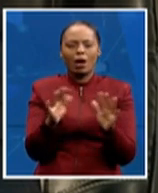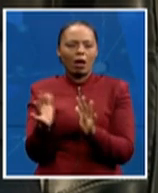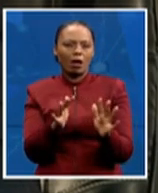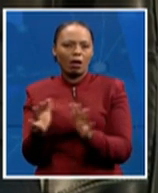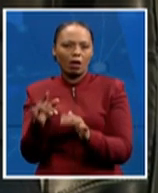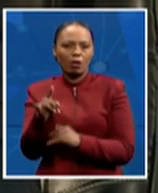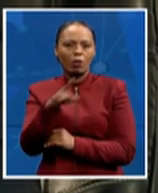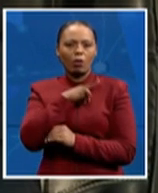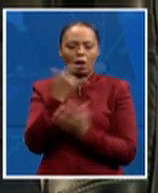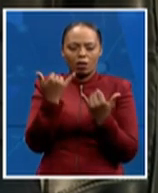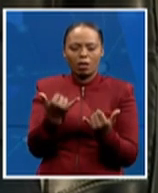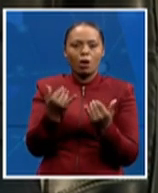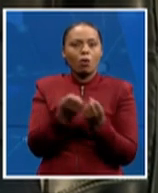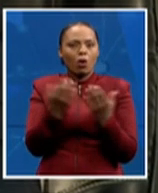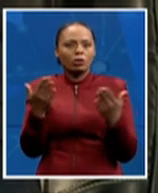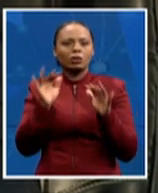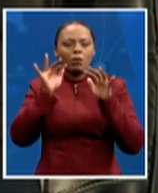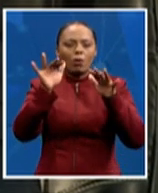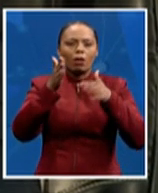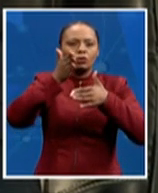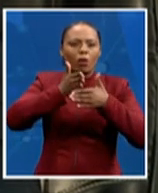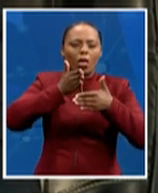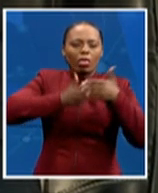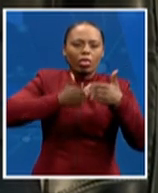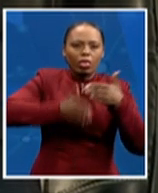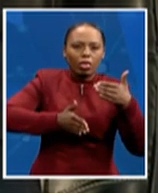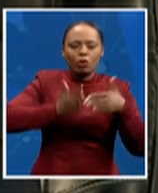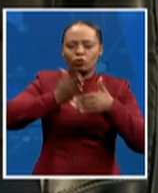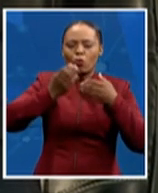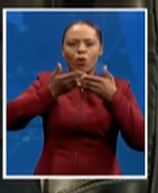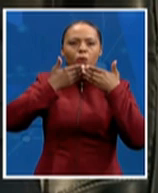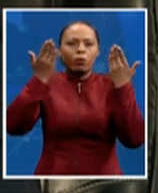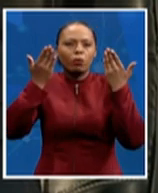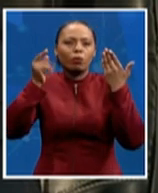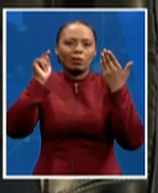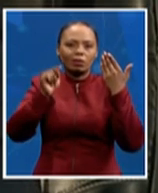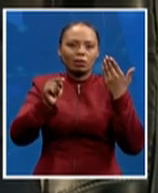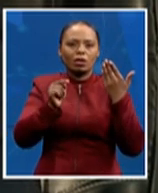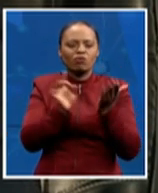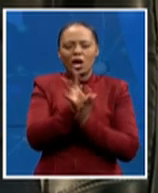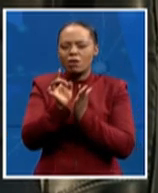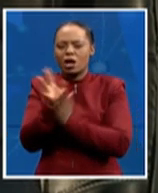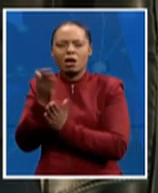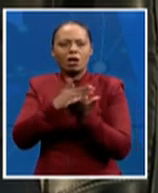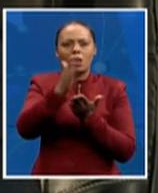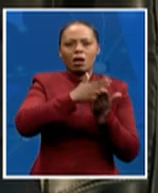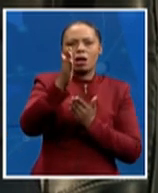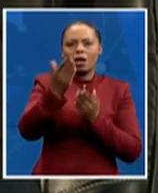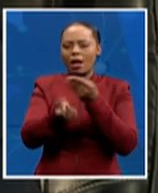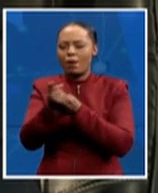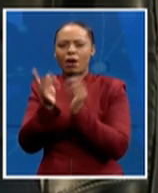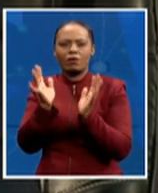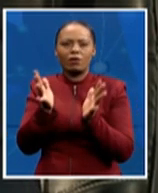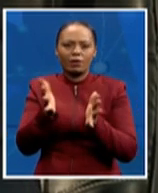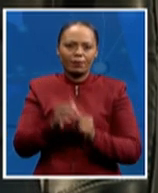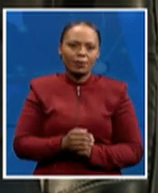figures. Despite our constrained economic environment, we are encouraged by a number of